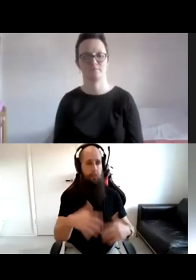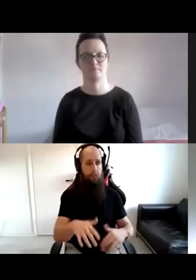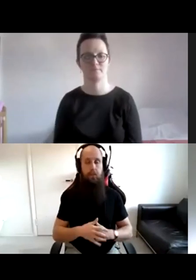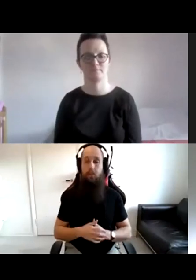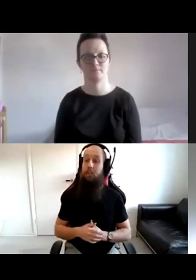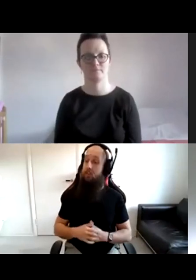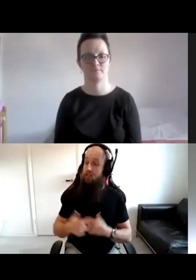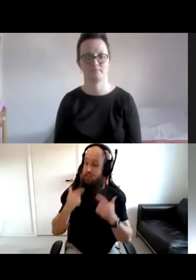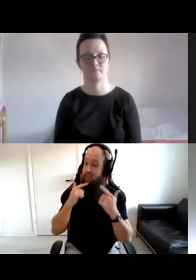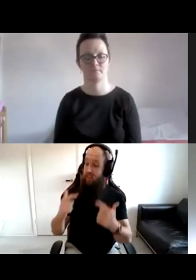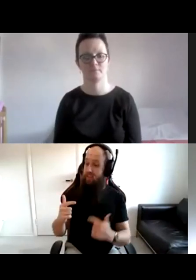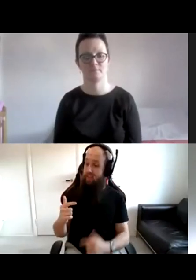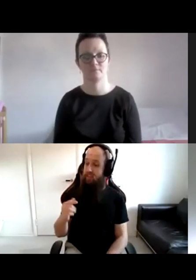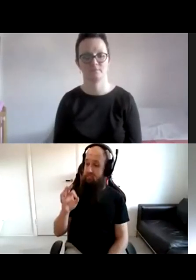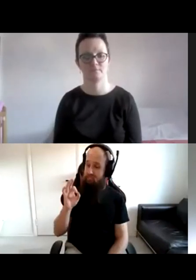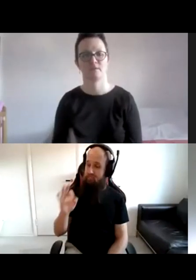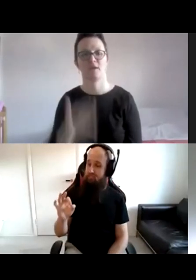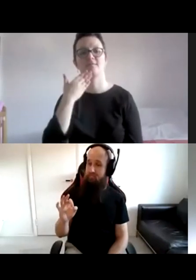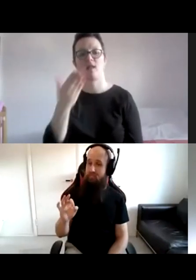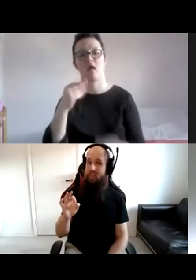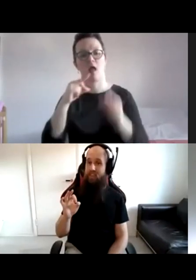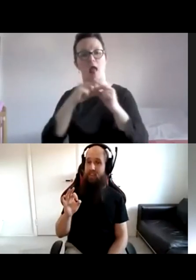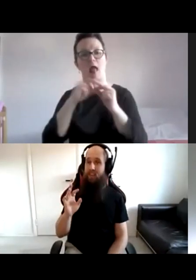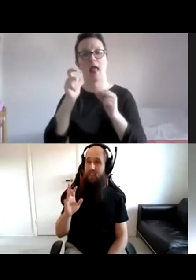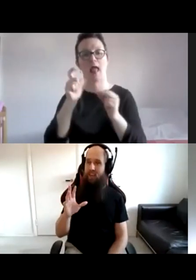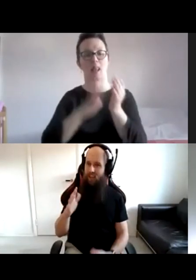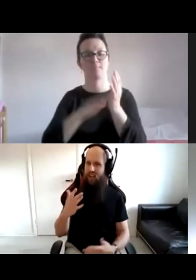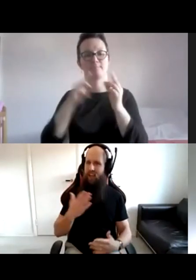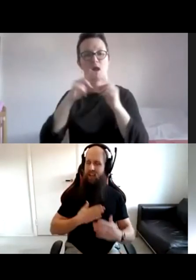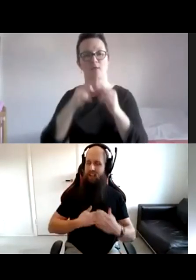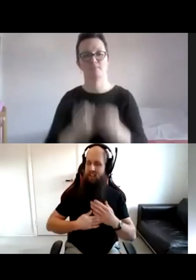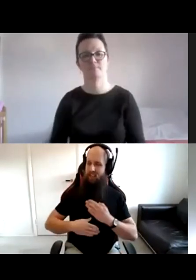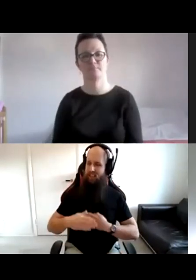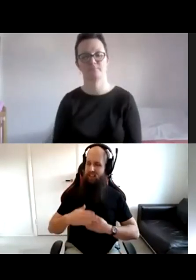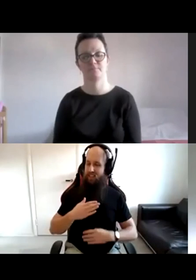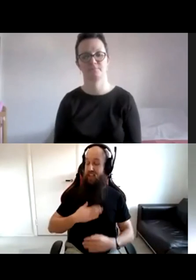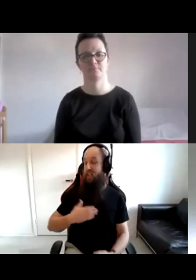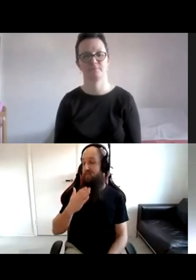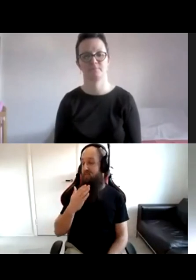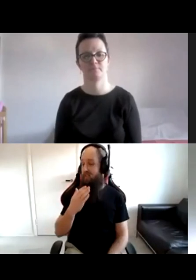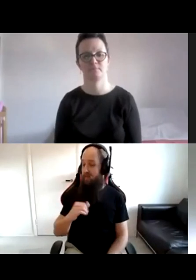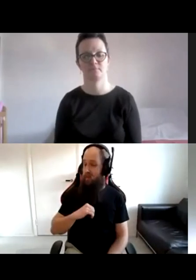Thank you, Alma. It's interesting and good to hear.